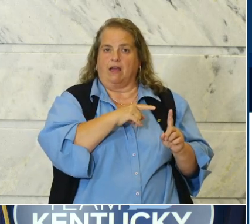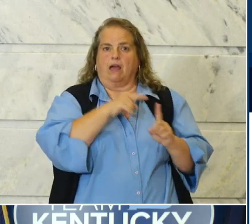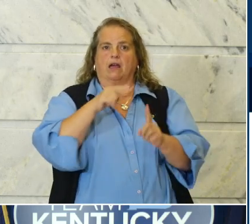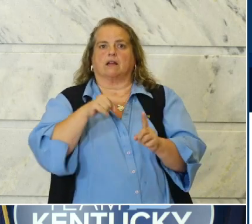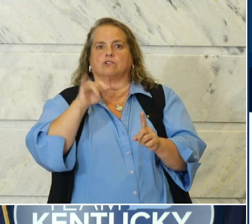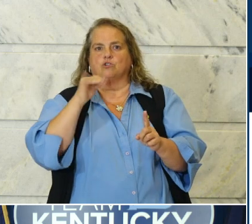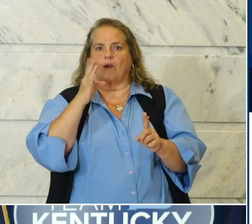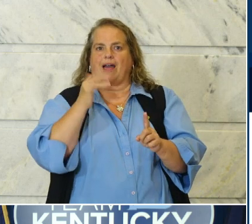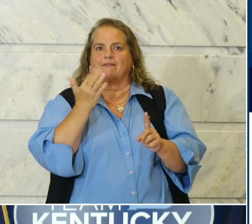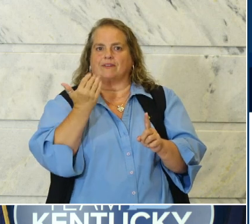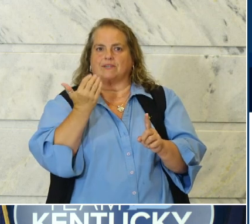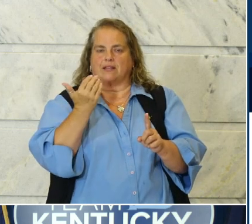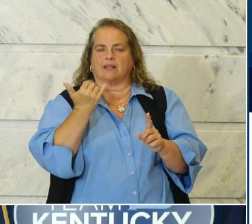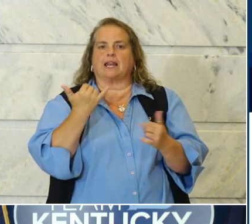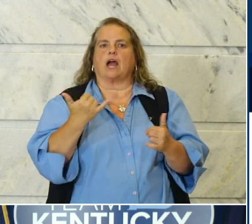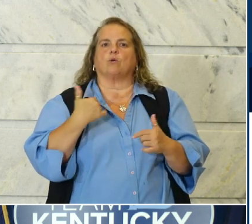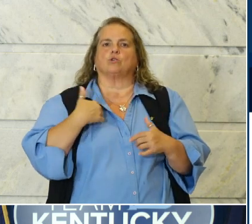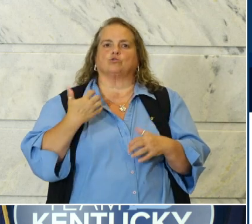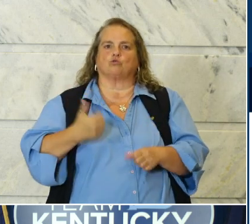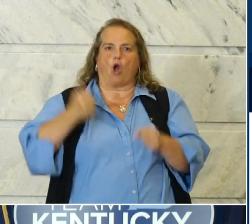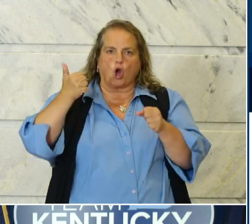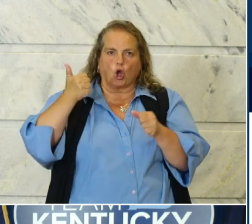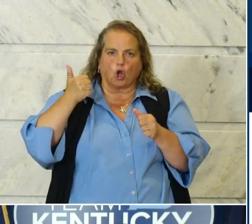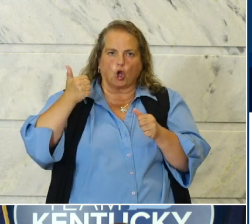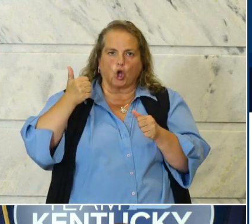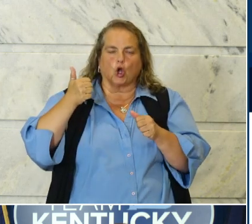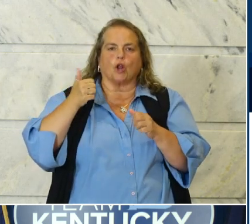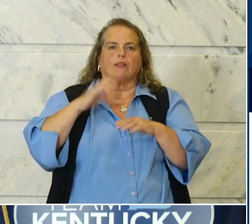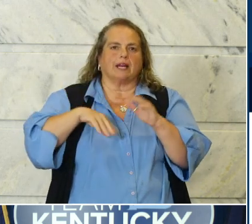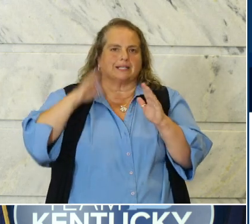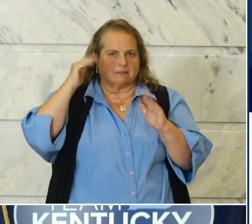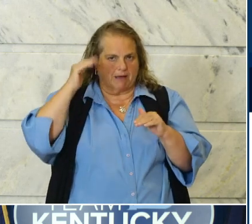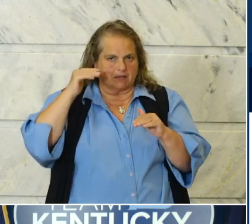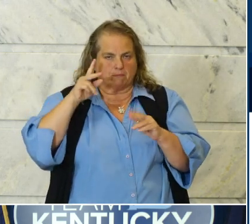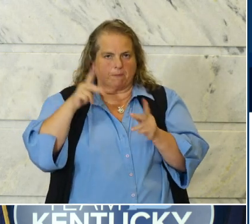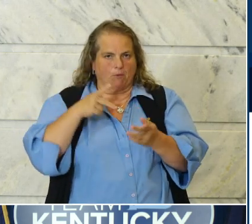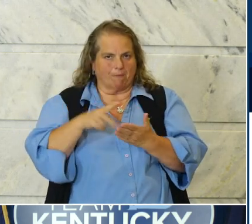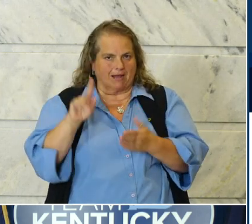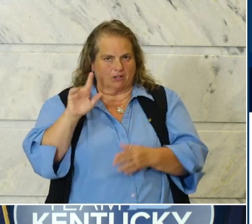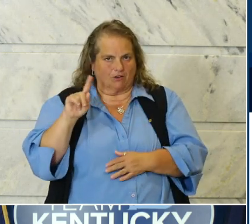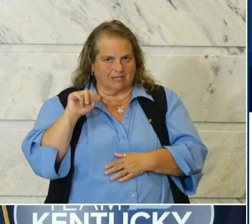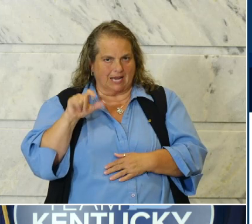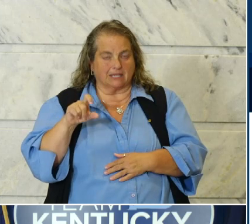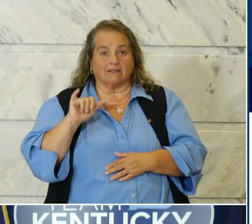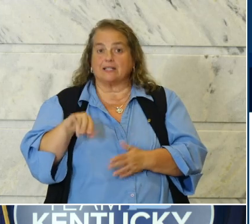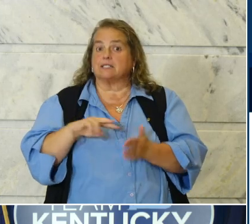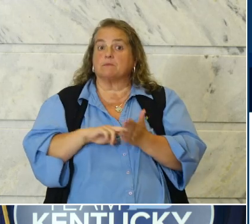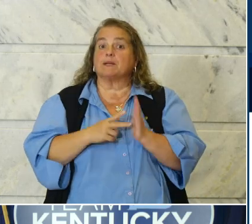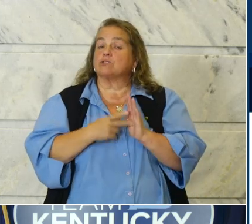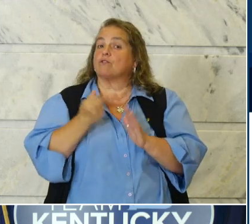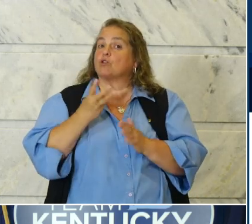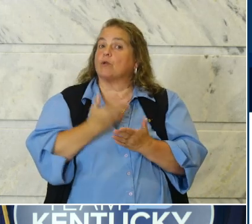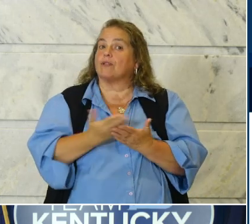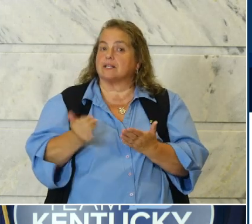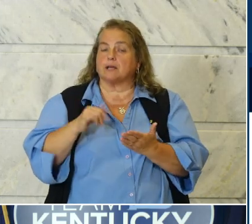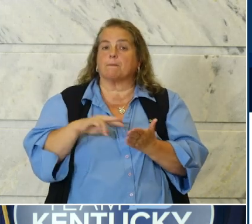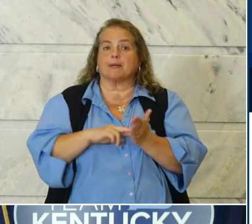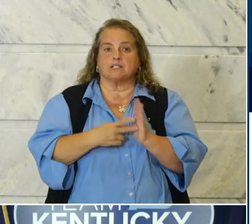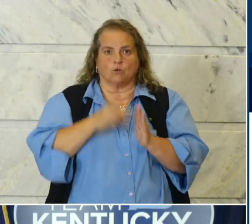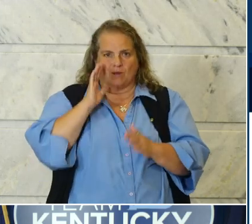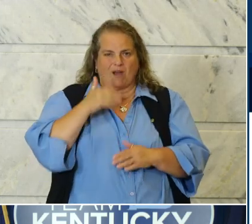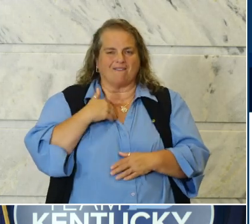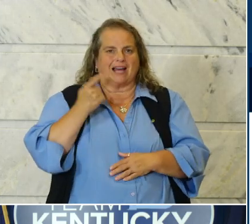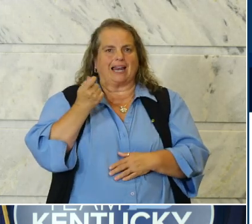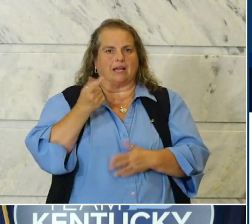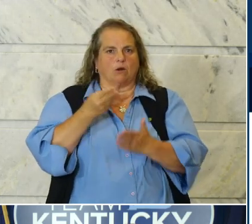lot stronger than were expected. And this means a couple of things. It means we're going to have a little